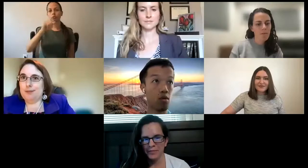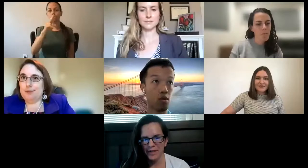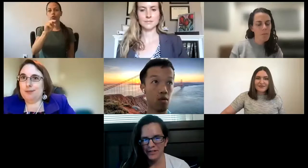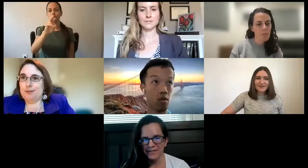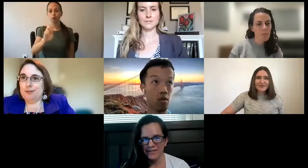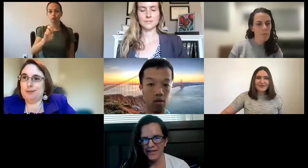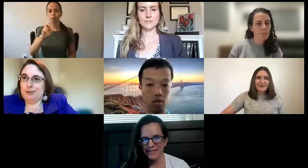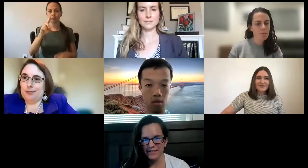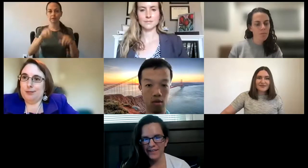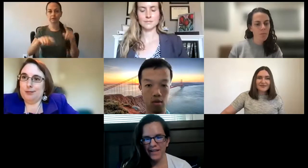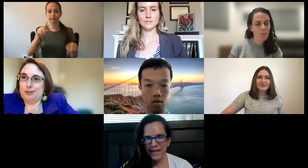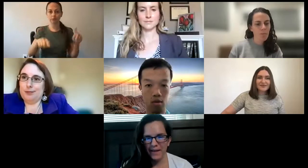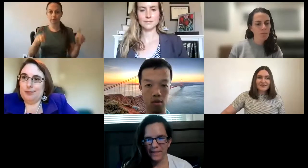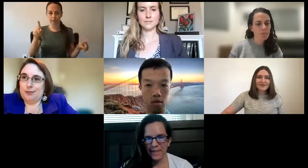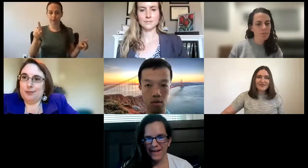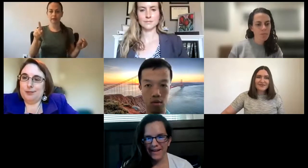the Unplugged.